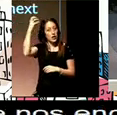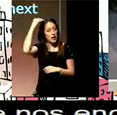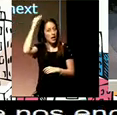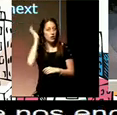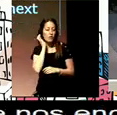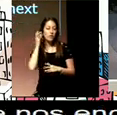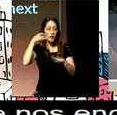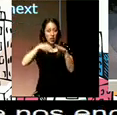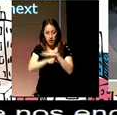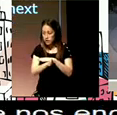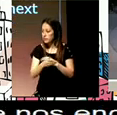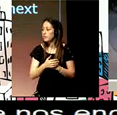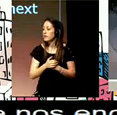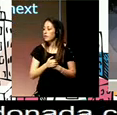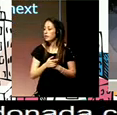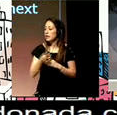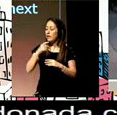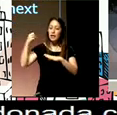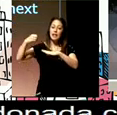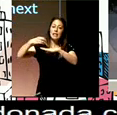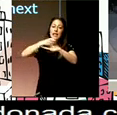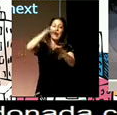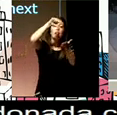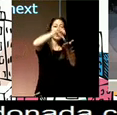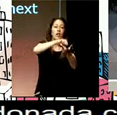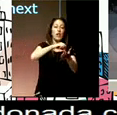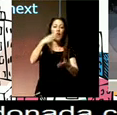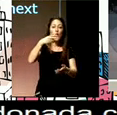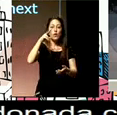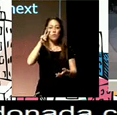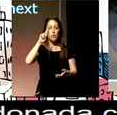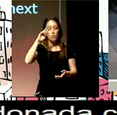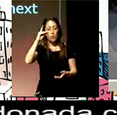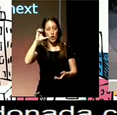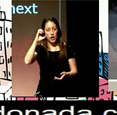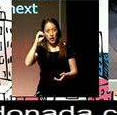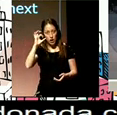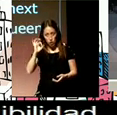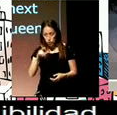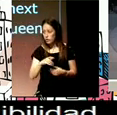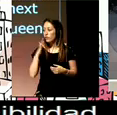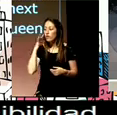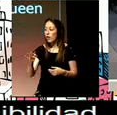which was awarded the Sophia Queen Award.